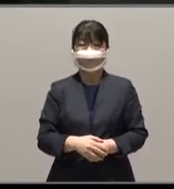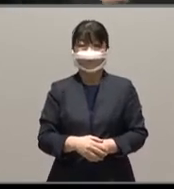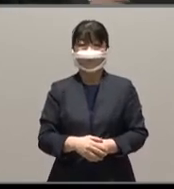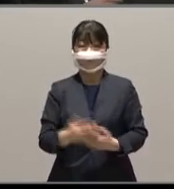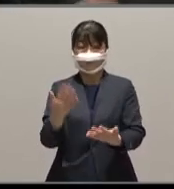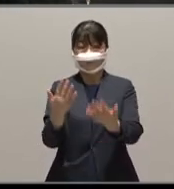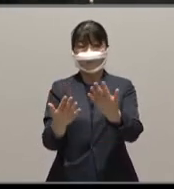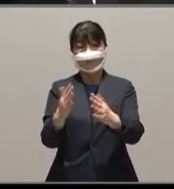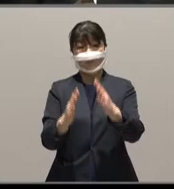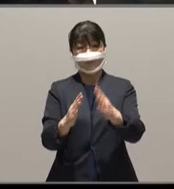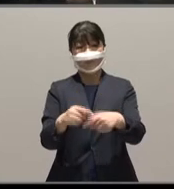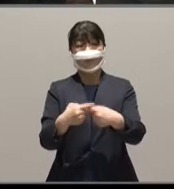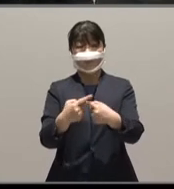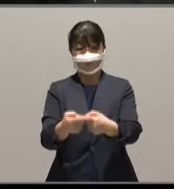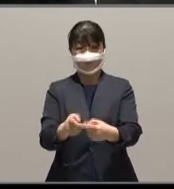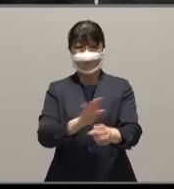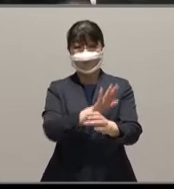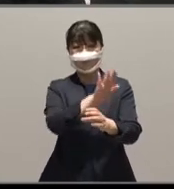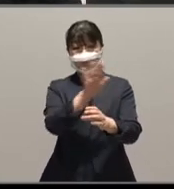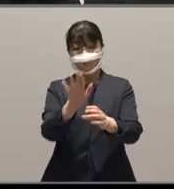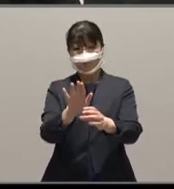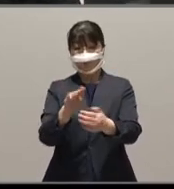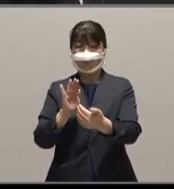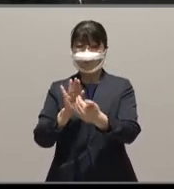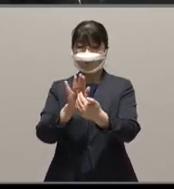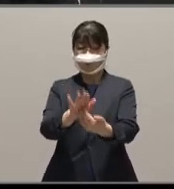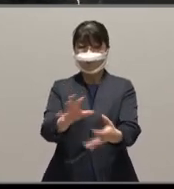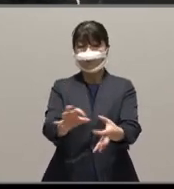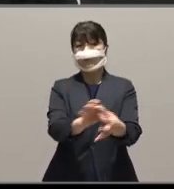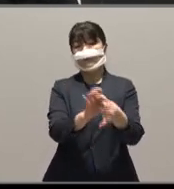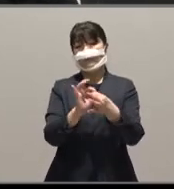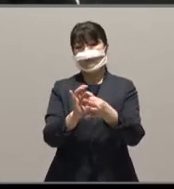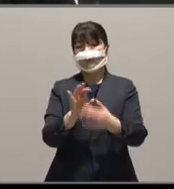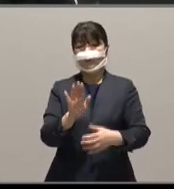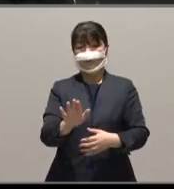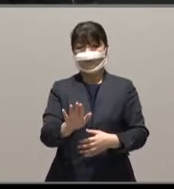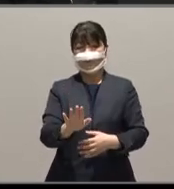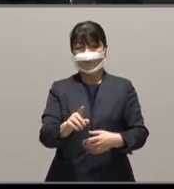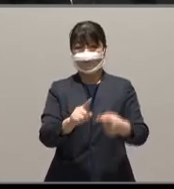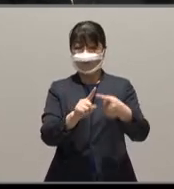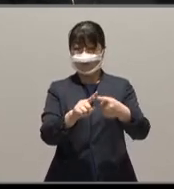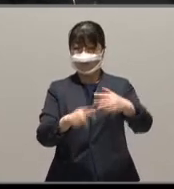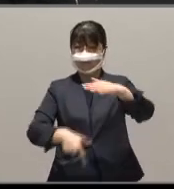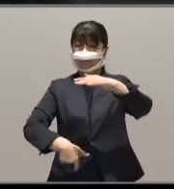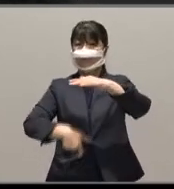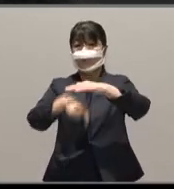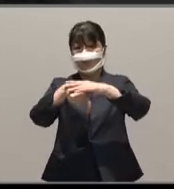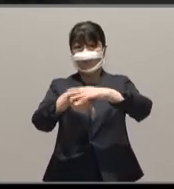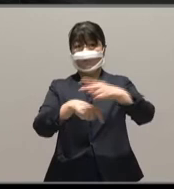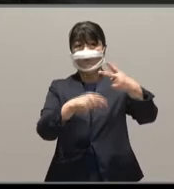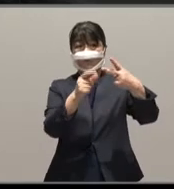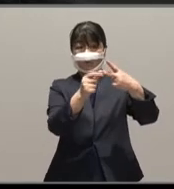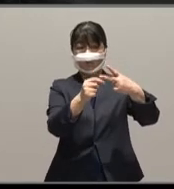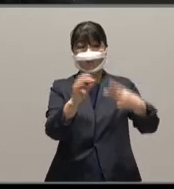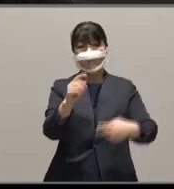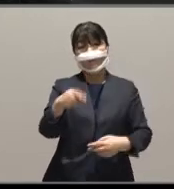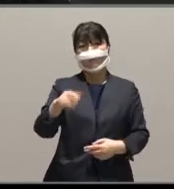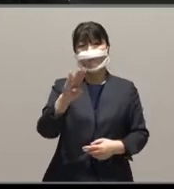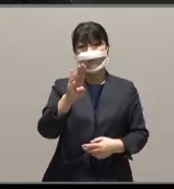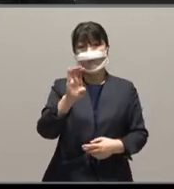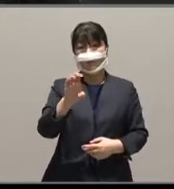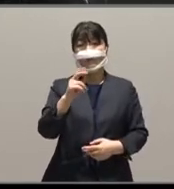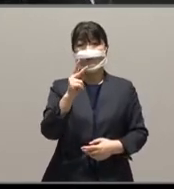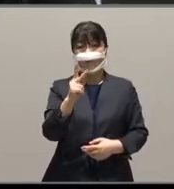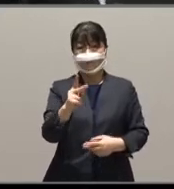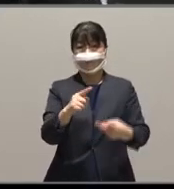although I don't show data today, it has a preventive effect for coronavirus infection. There